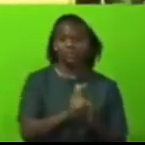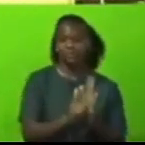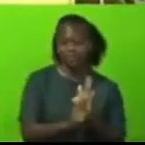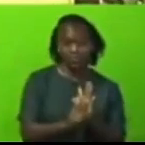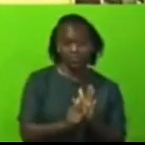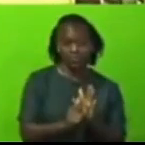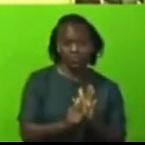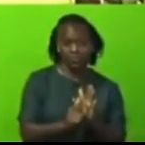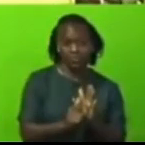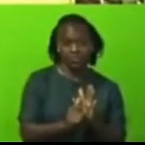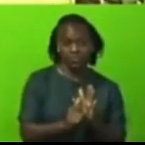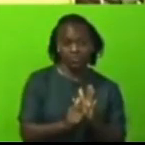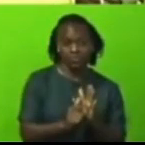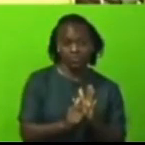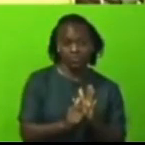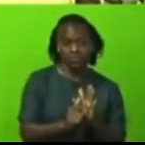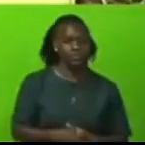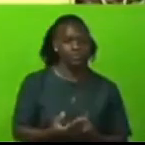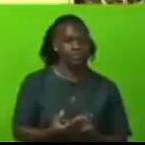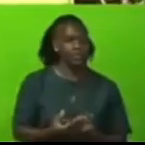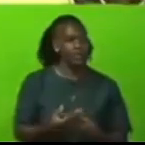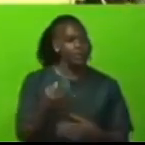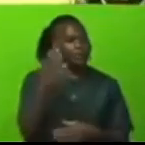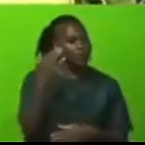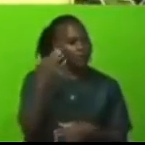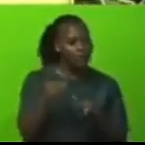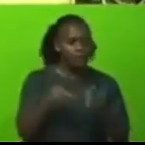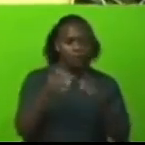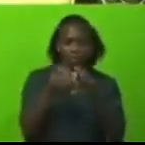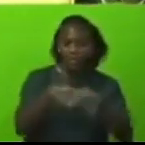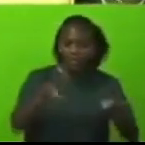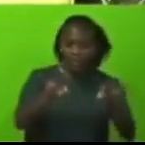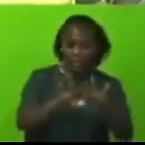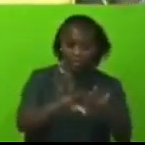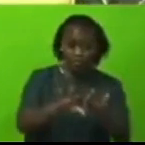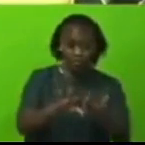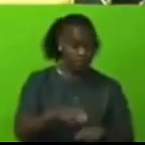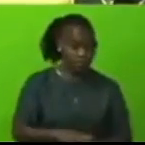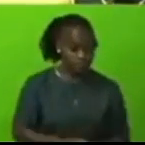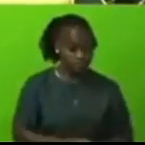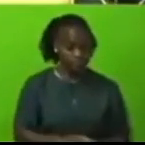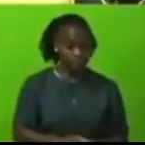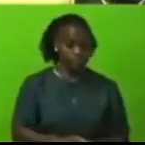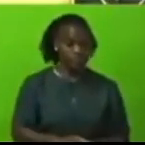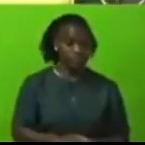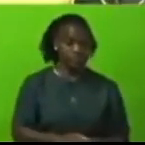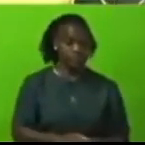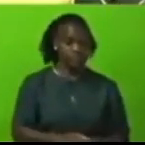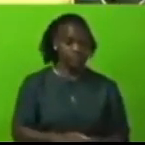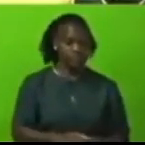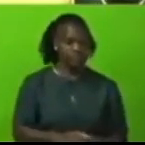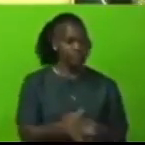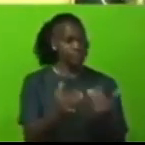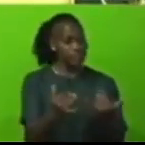house on a matter of public importance Mr Speaker it has come to our